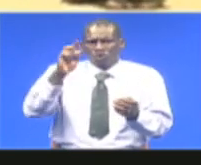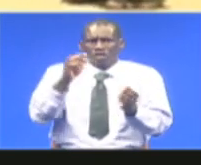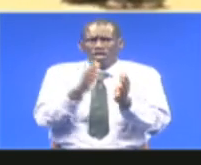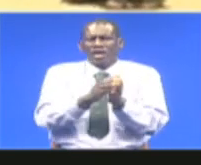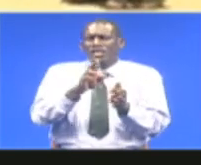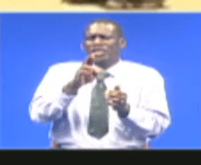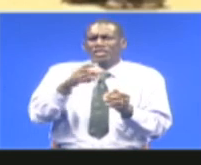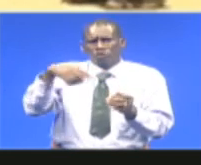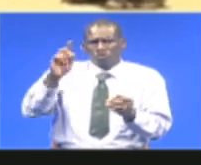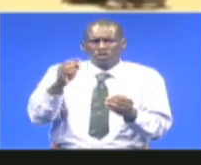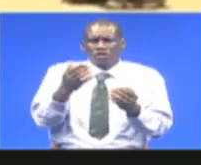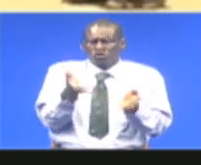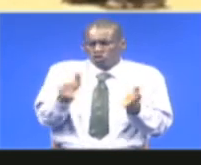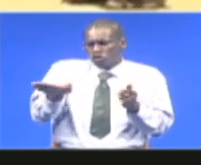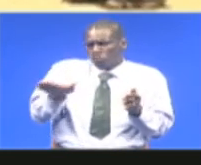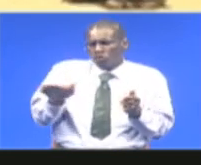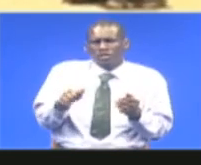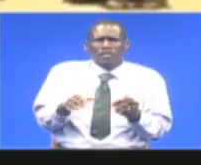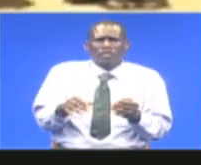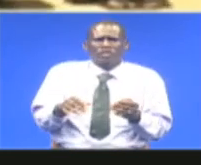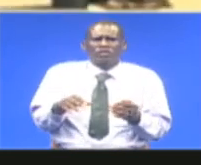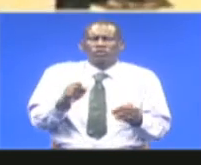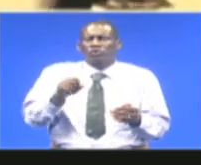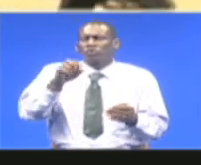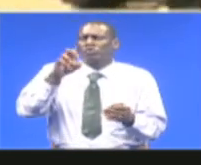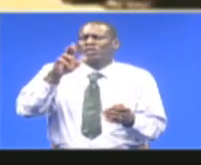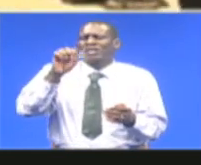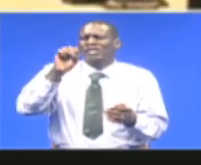won. And this morning, Lady Luck seemed to smile on